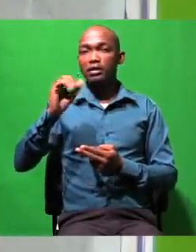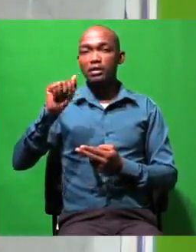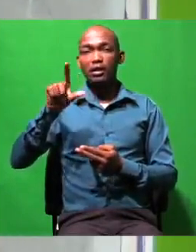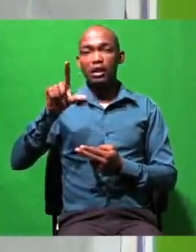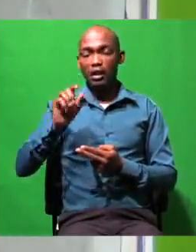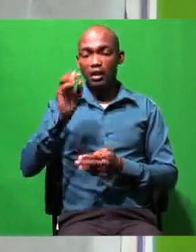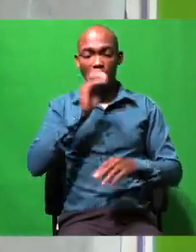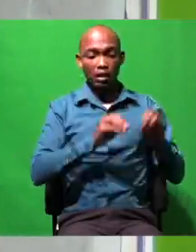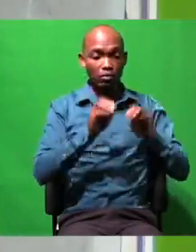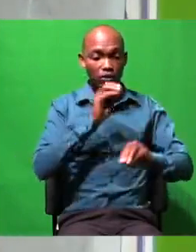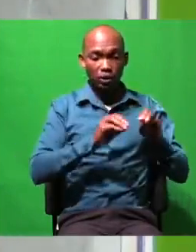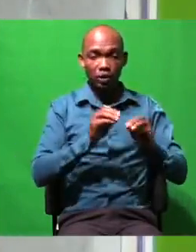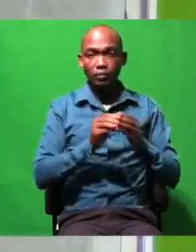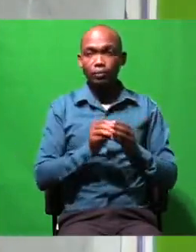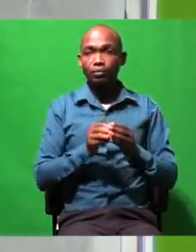we have